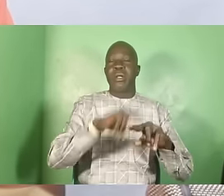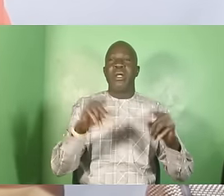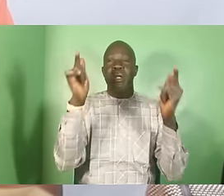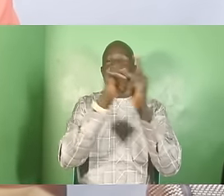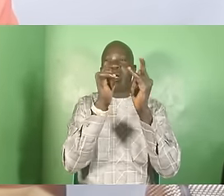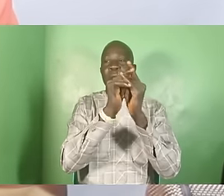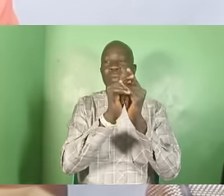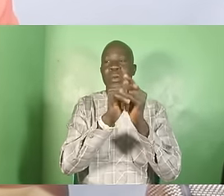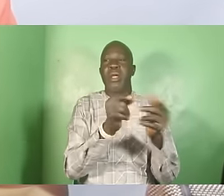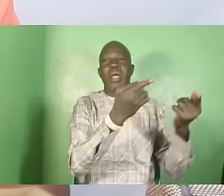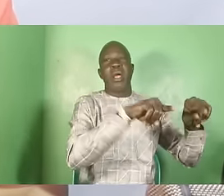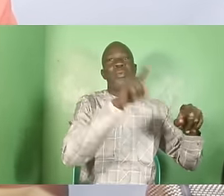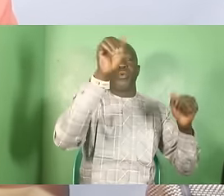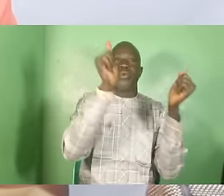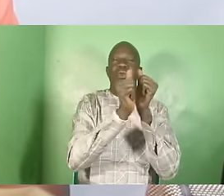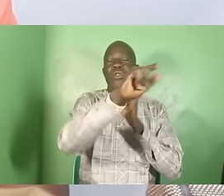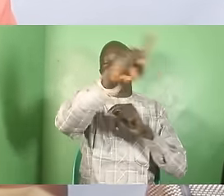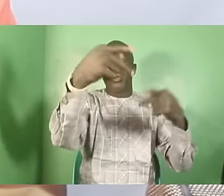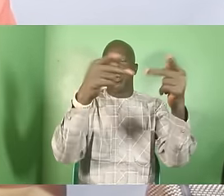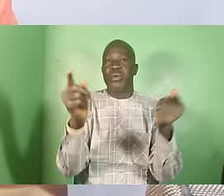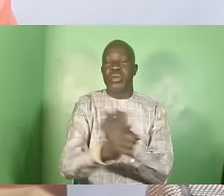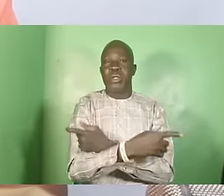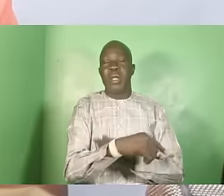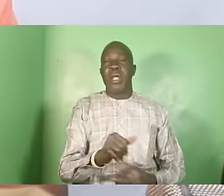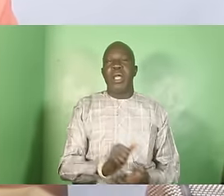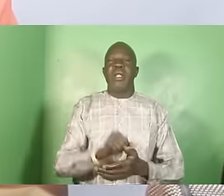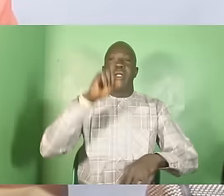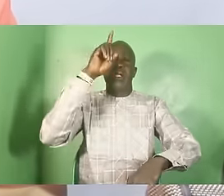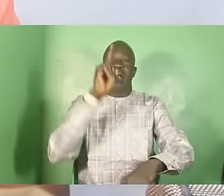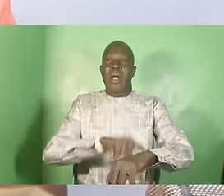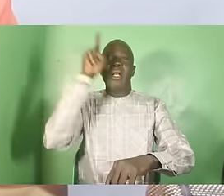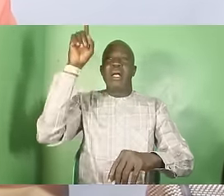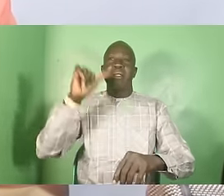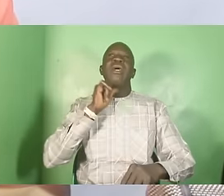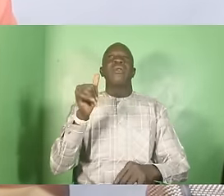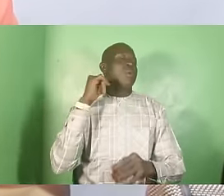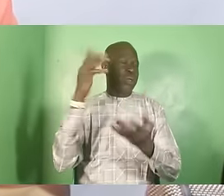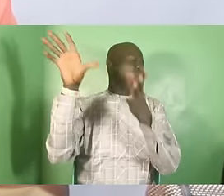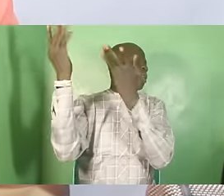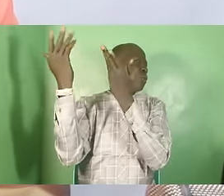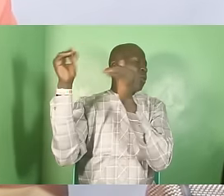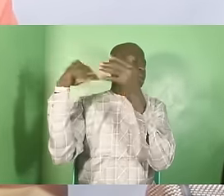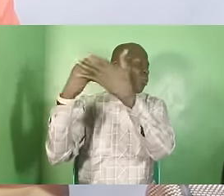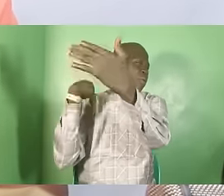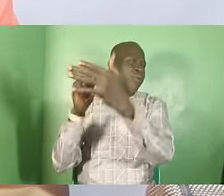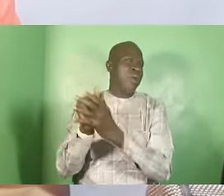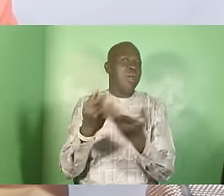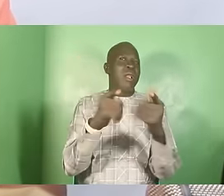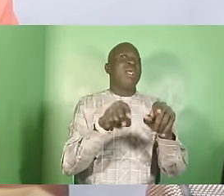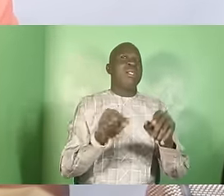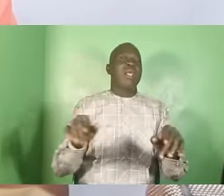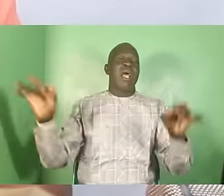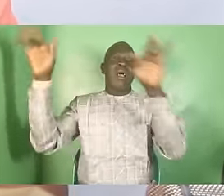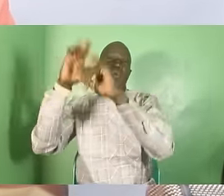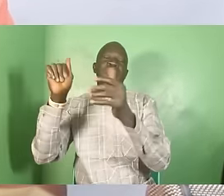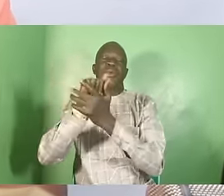ni asu fa pe. O ma sele do te lu. You take place before today. A lot ji o ronu tele. They are last nothing call. E de ko sanu e to